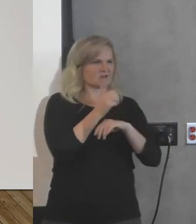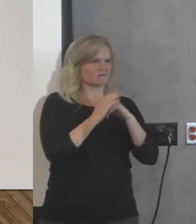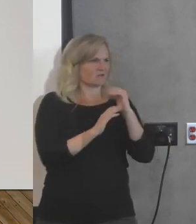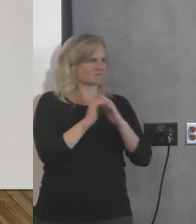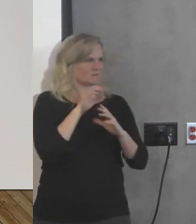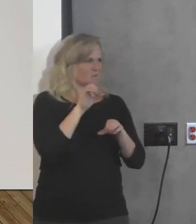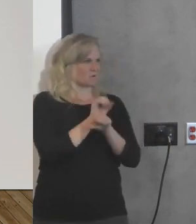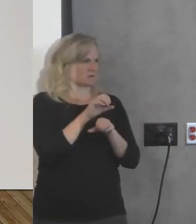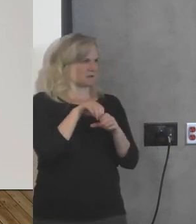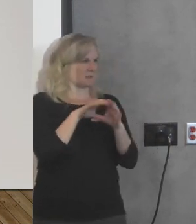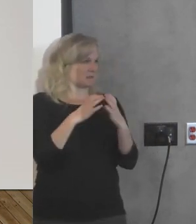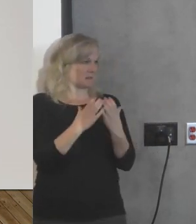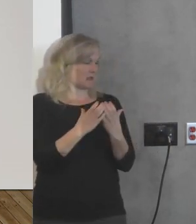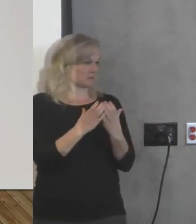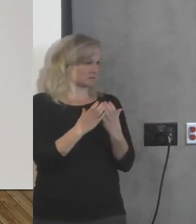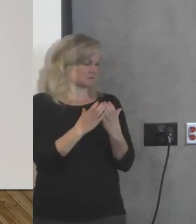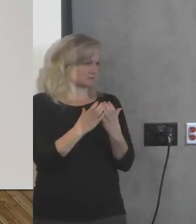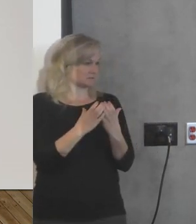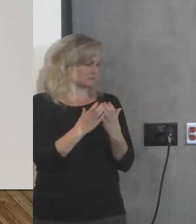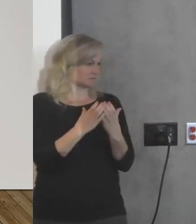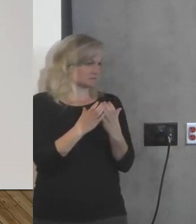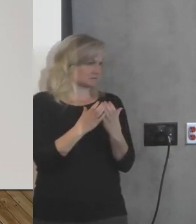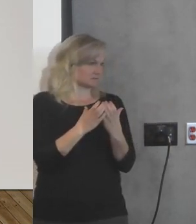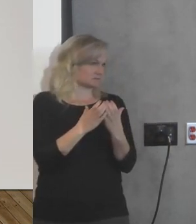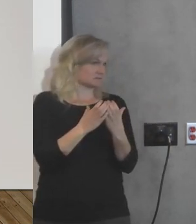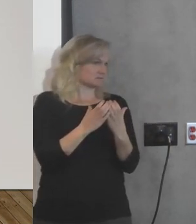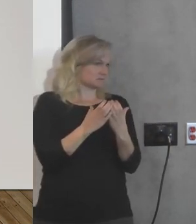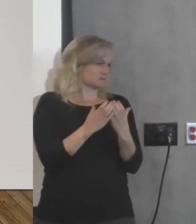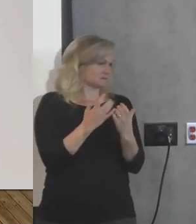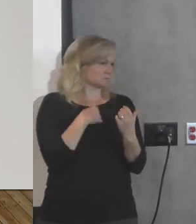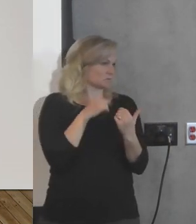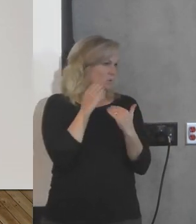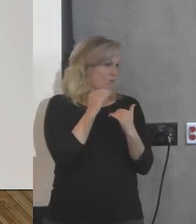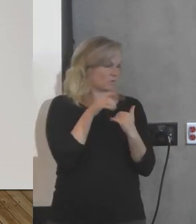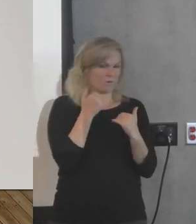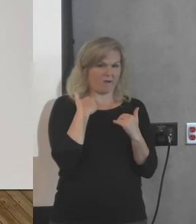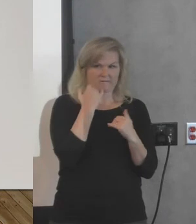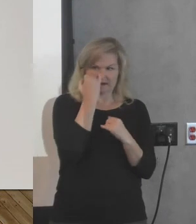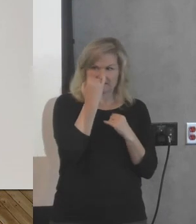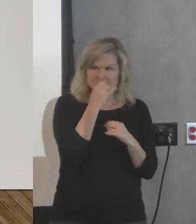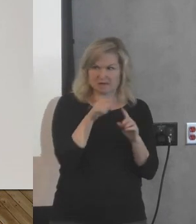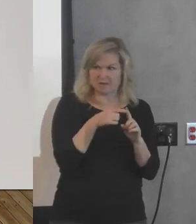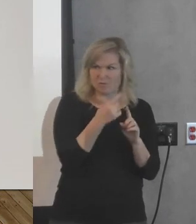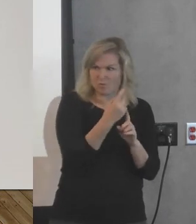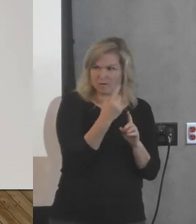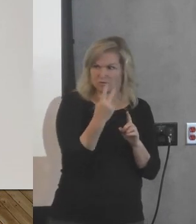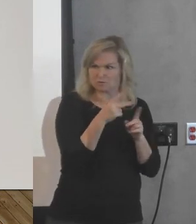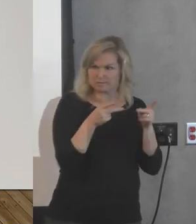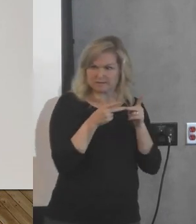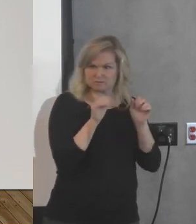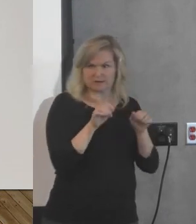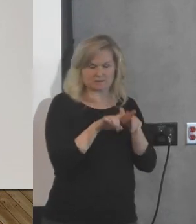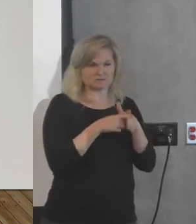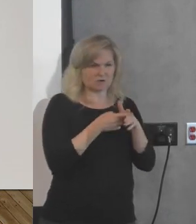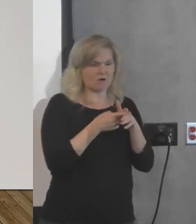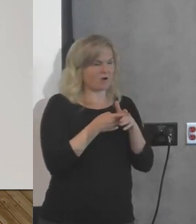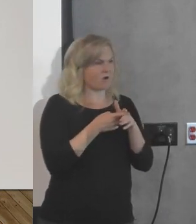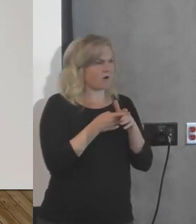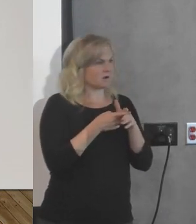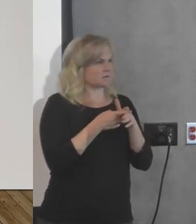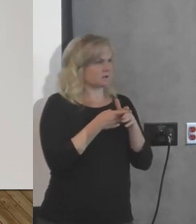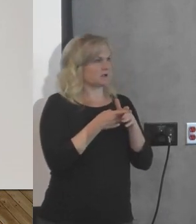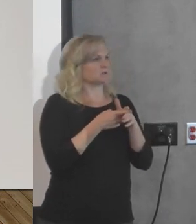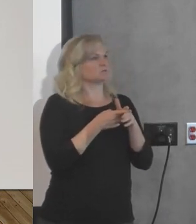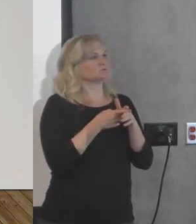the classroom, hopefully you have an idea of 1 or 2 places where you could start and poke your toe into